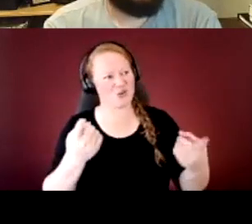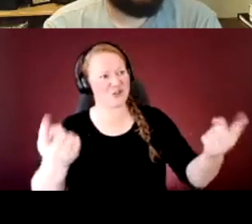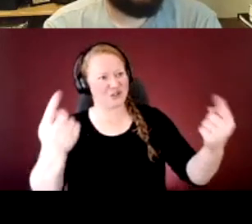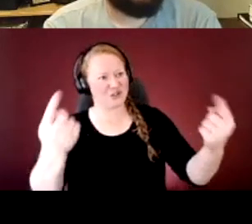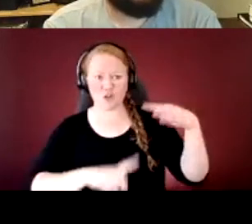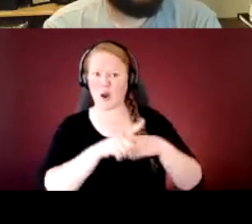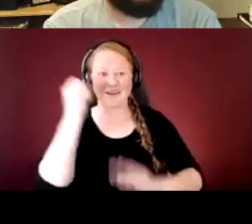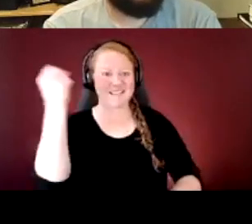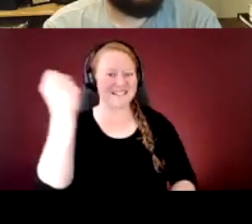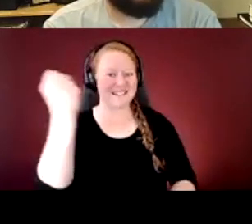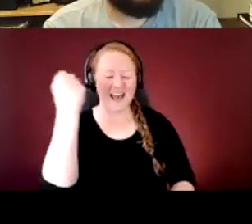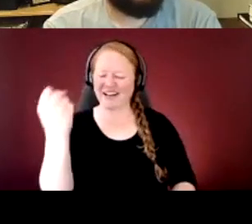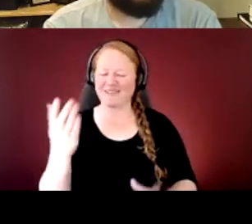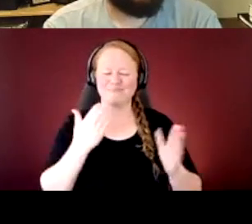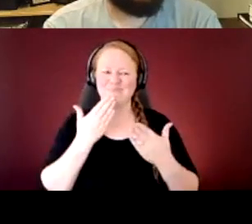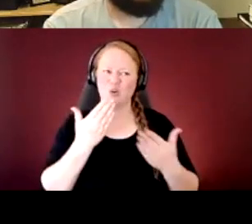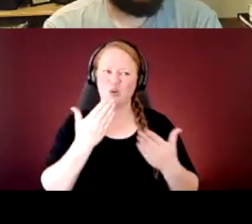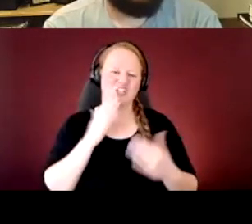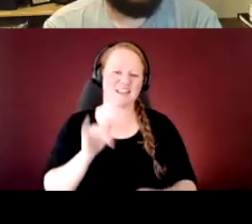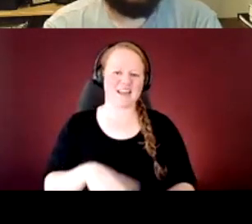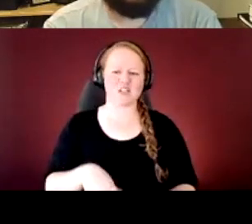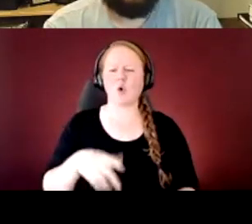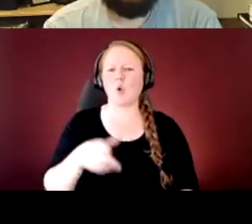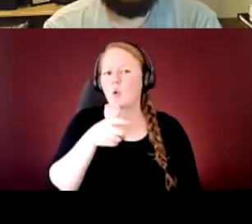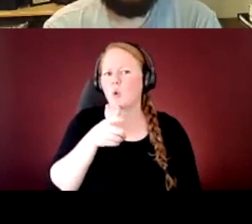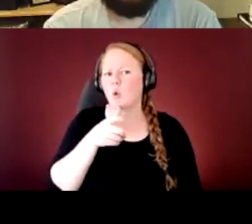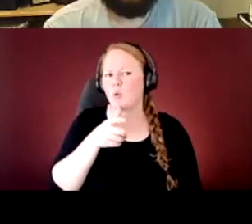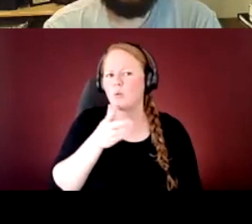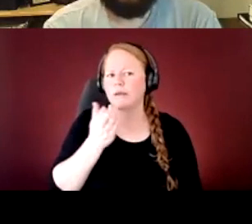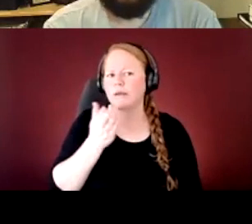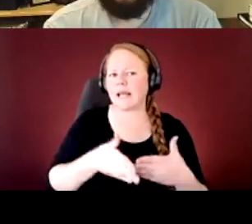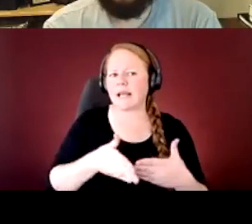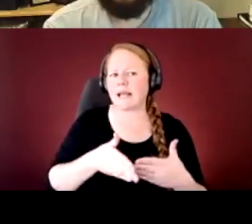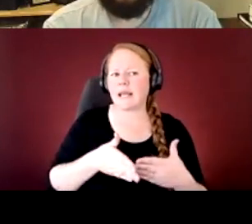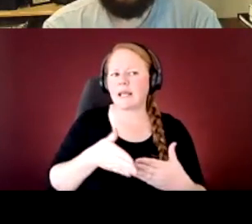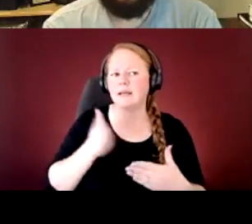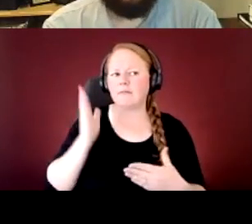appreciate it. Who is closing us out today?